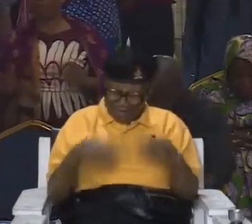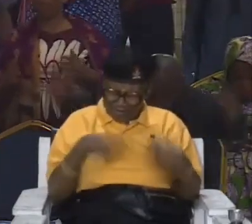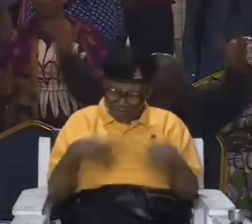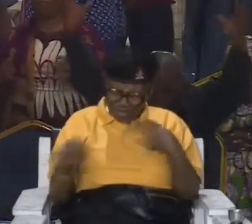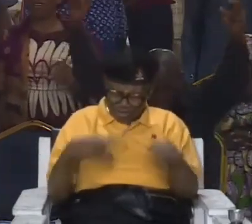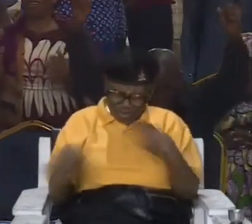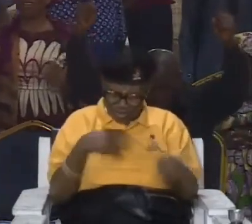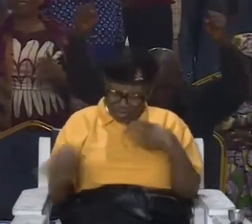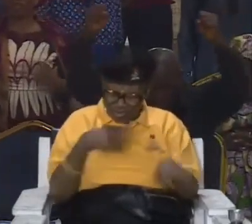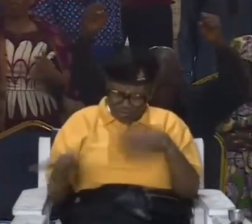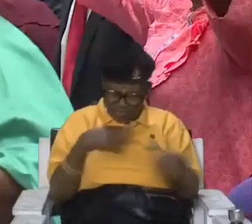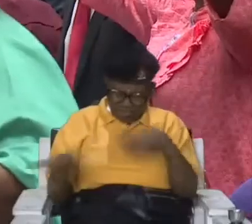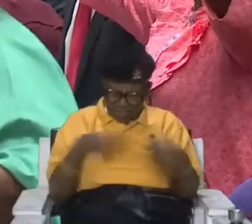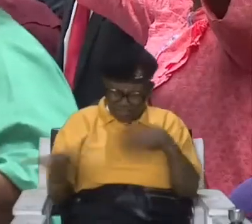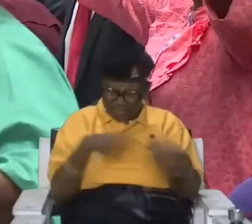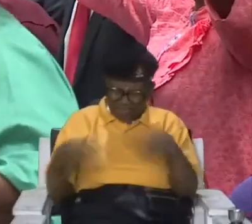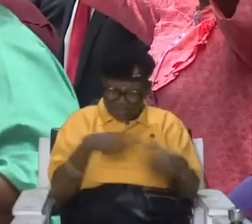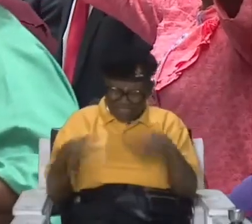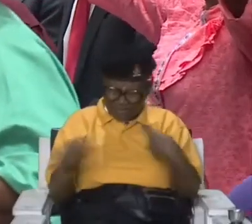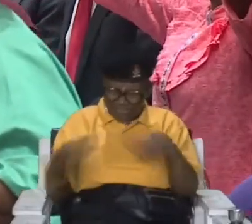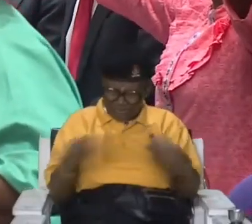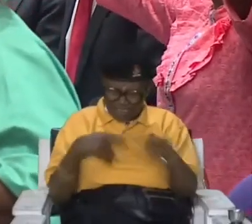Thank you, Father.